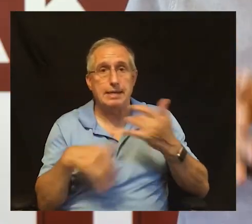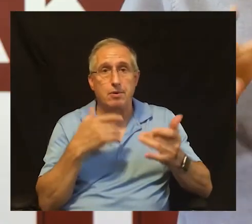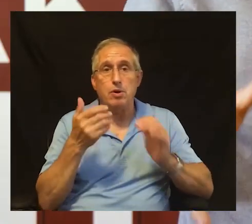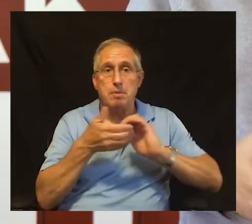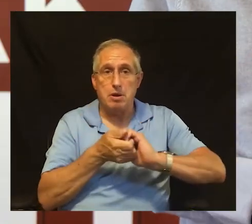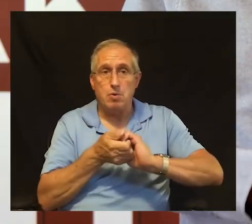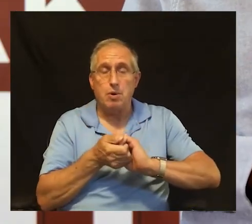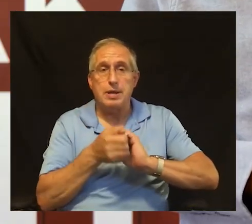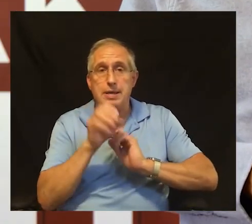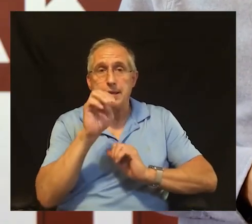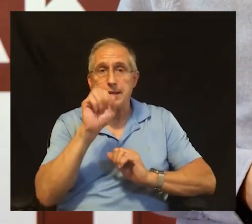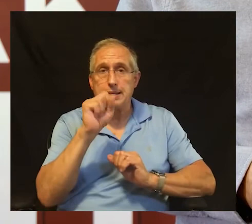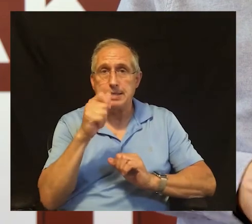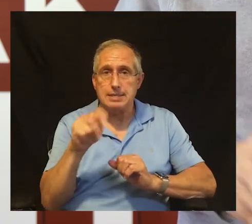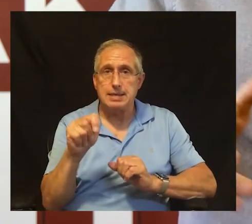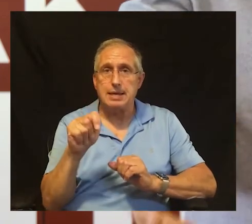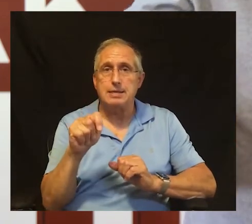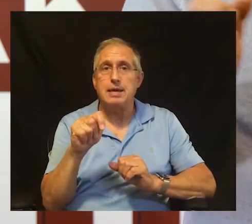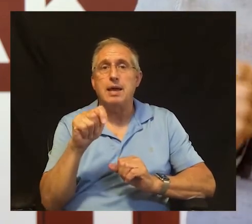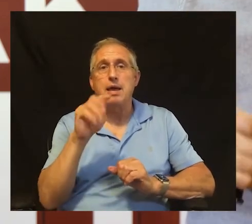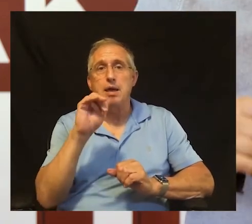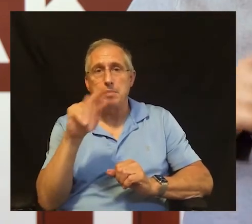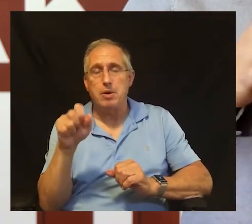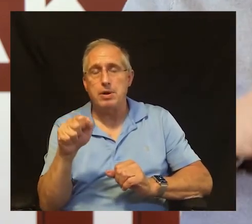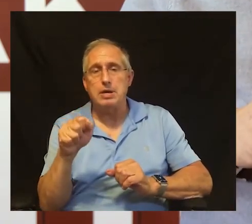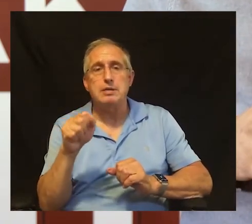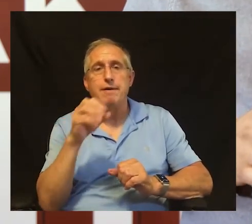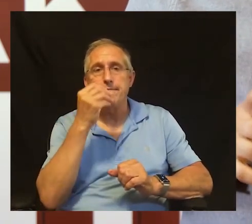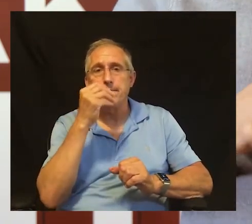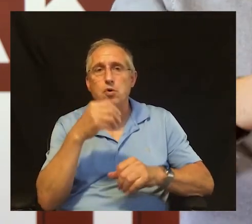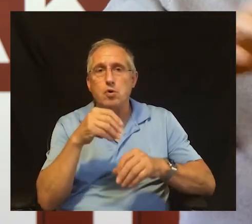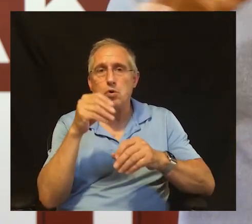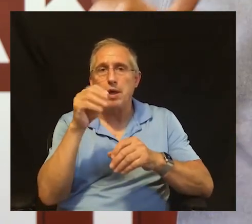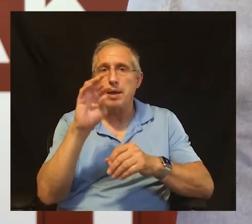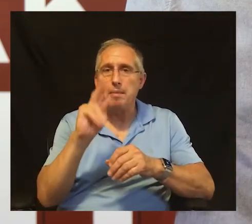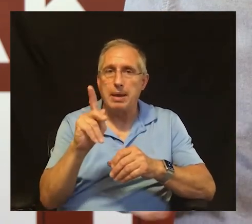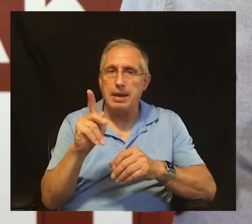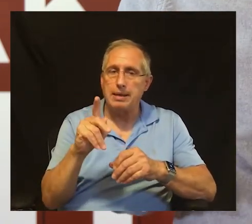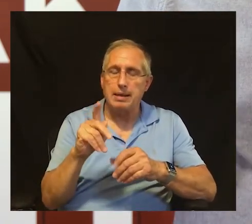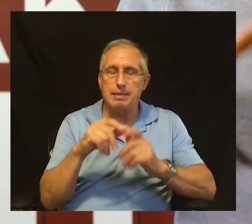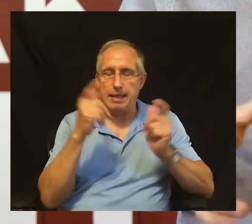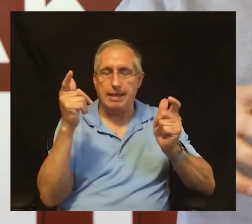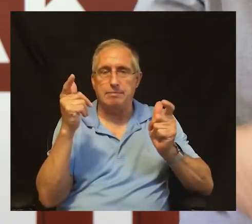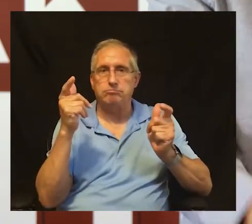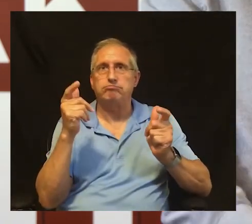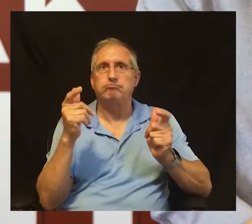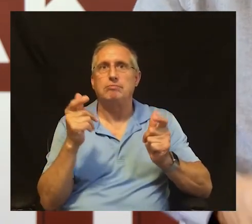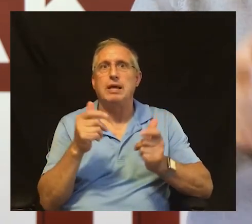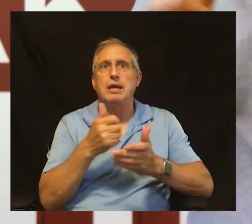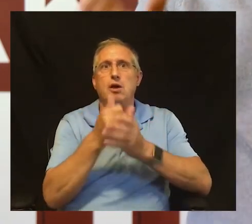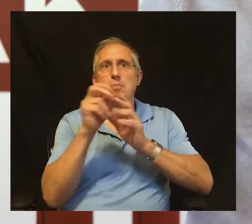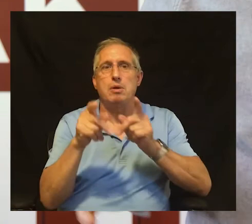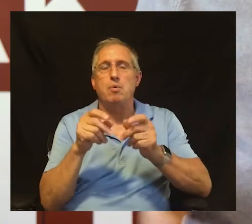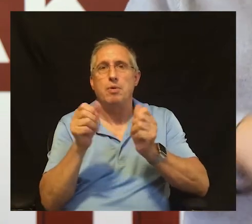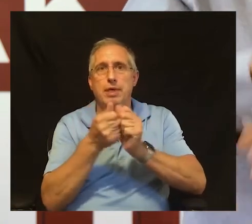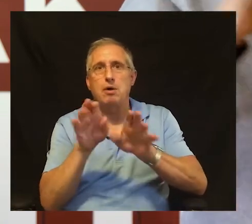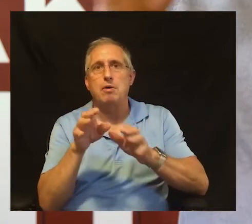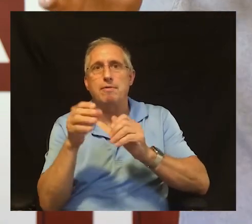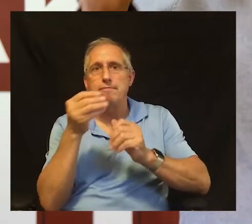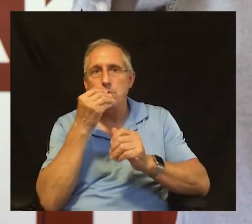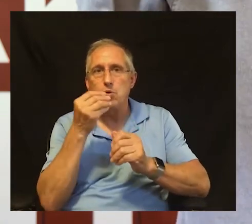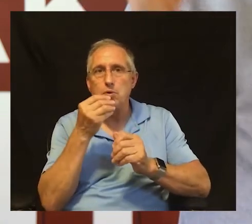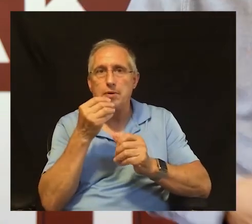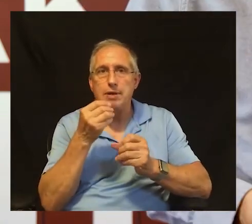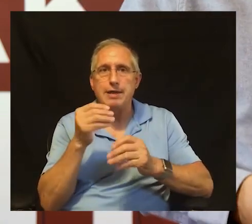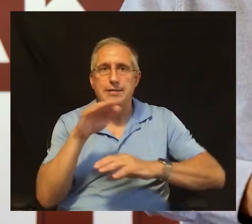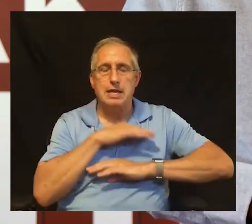exciting. We have partnered with St. Mary's Food Bank as a mobile pantry partner. St. Mary's is the largest distributor targeting food scarcity in Arizona. They meet the